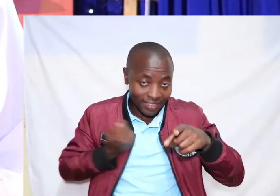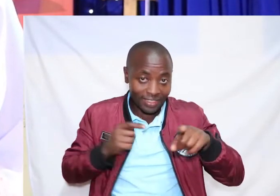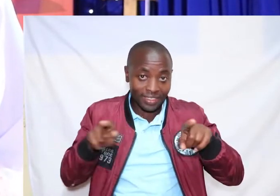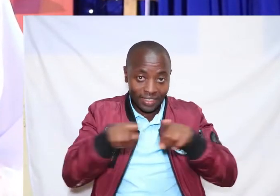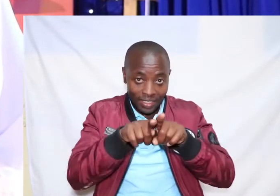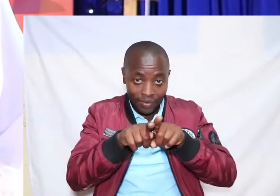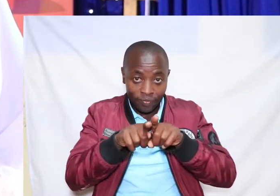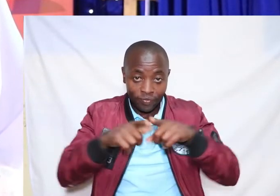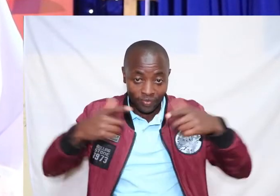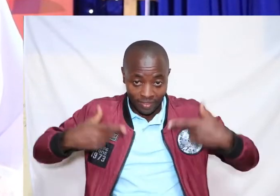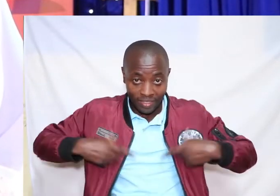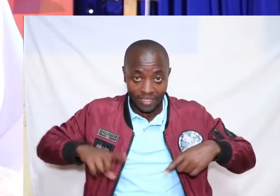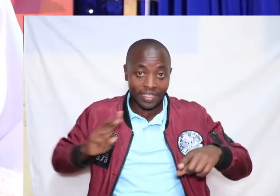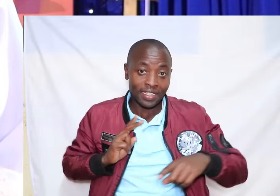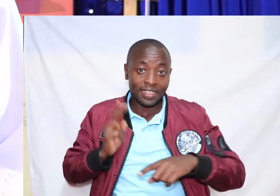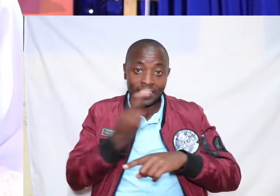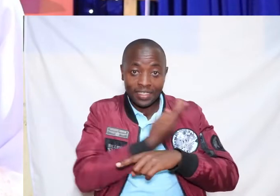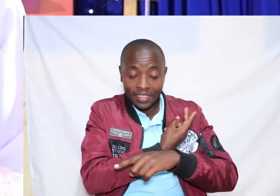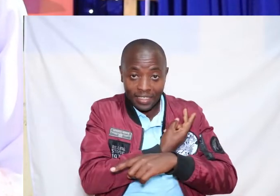sisters,